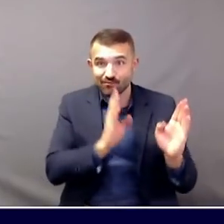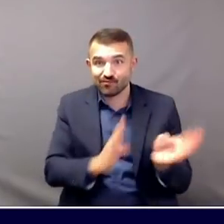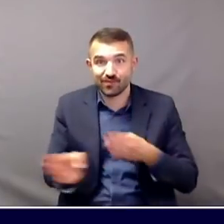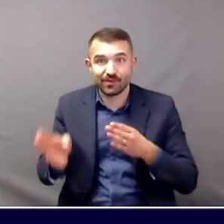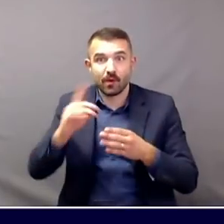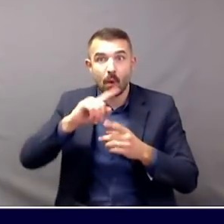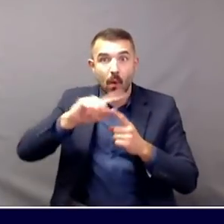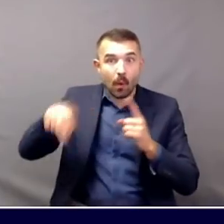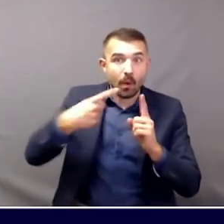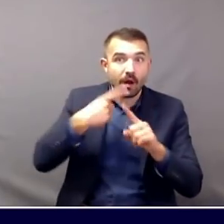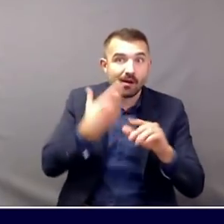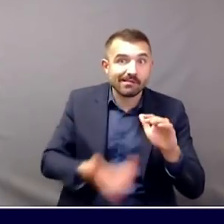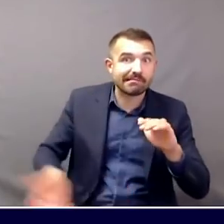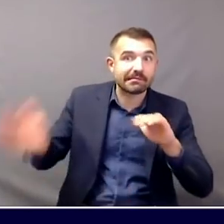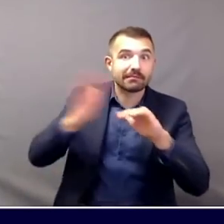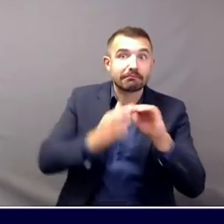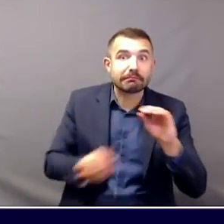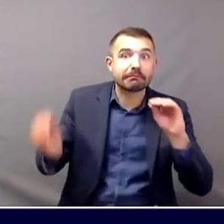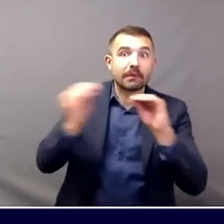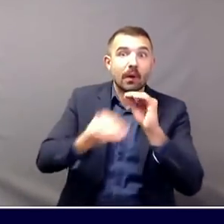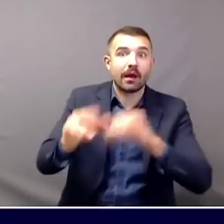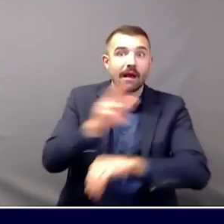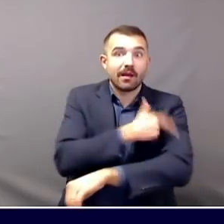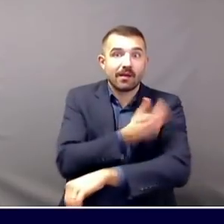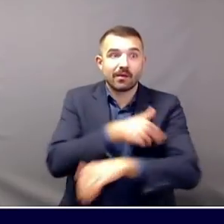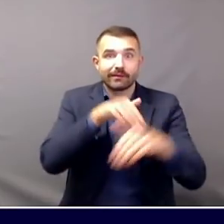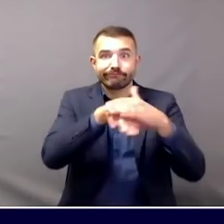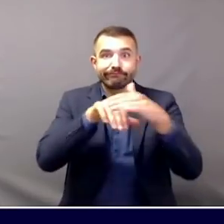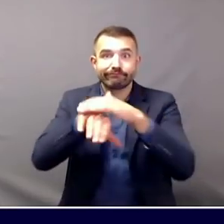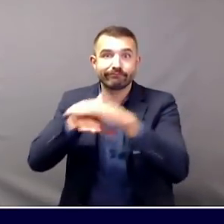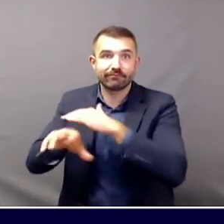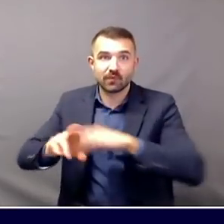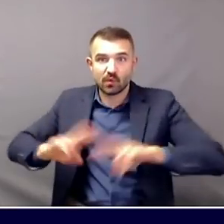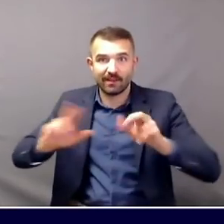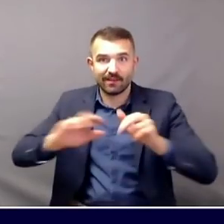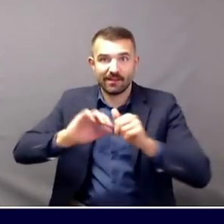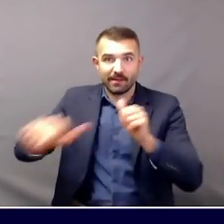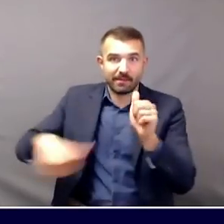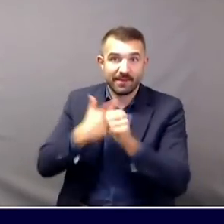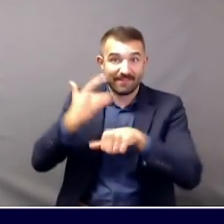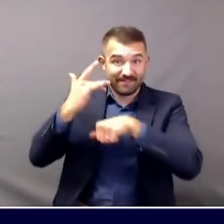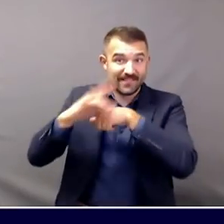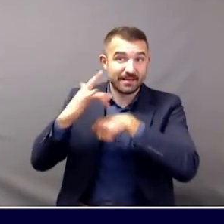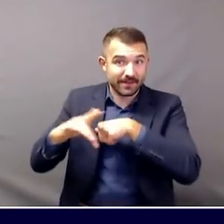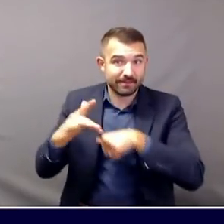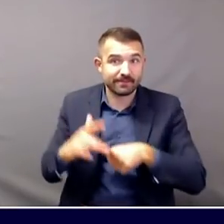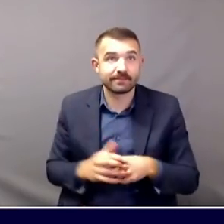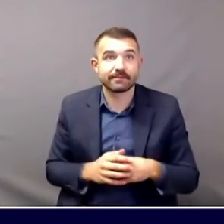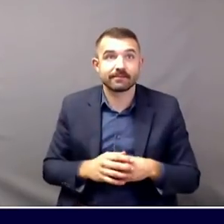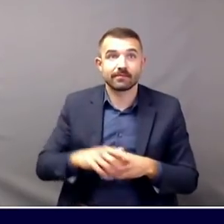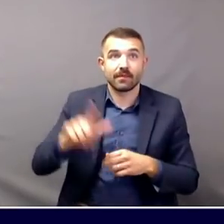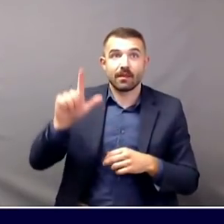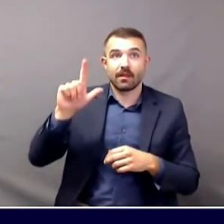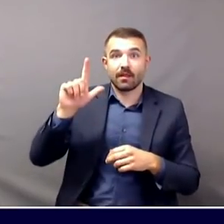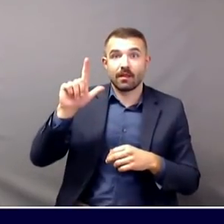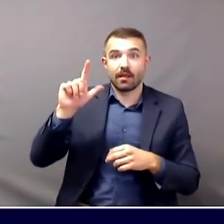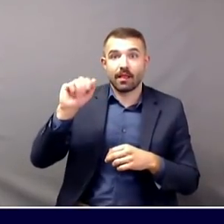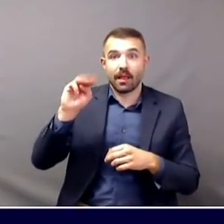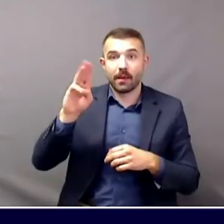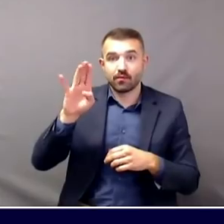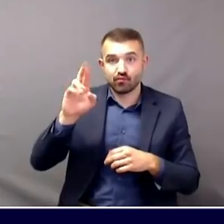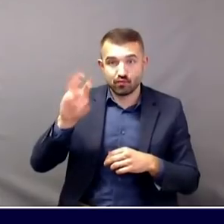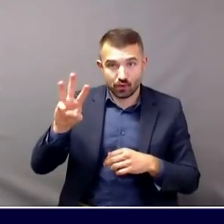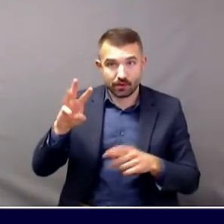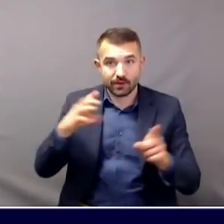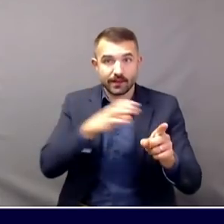only add that we had and still have and are continuing to refine plans for alternative care sites. Those plans